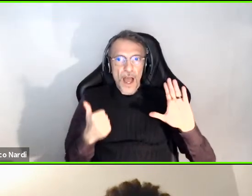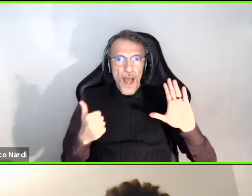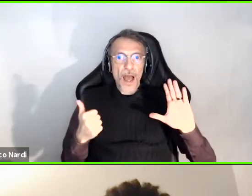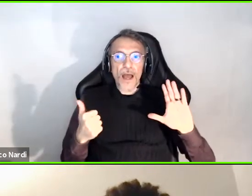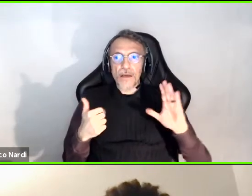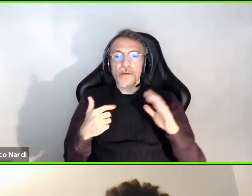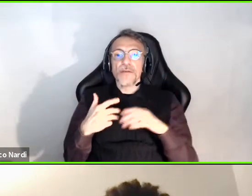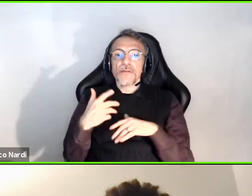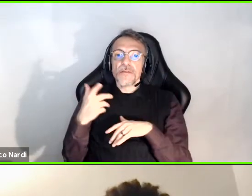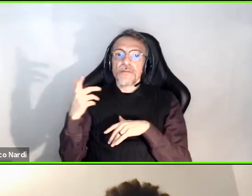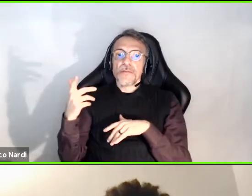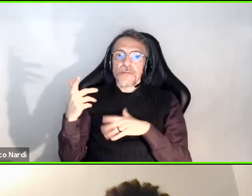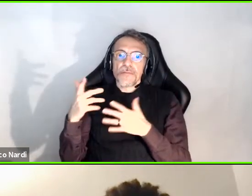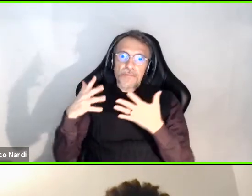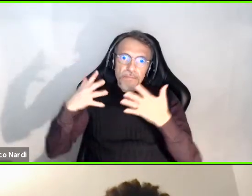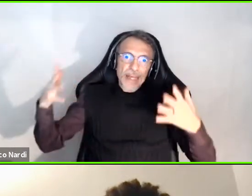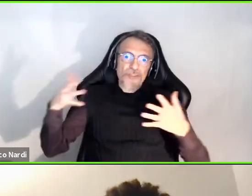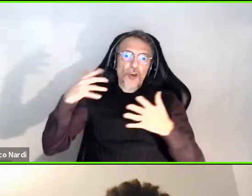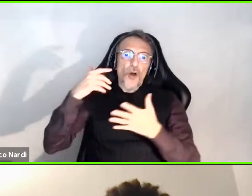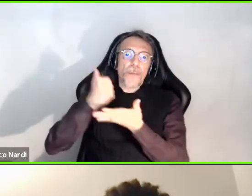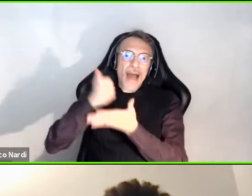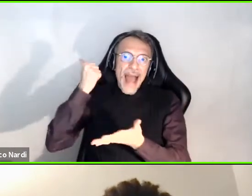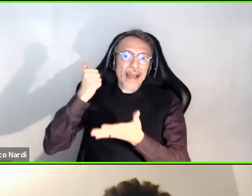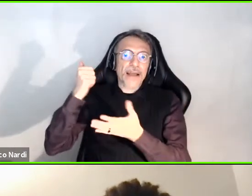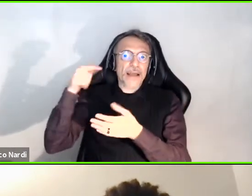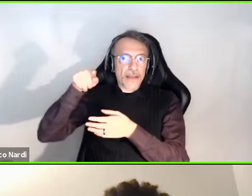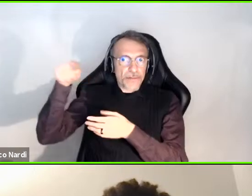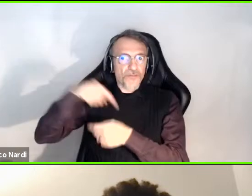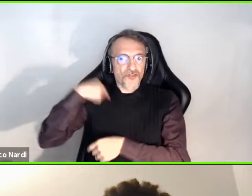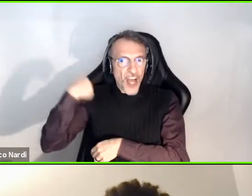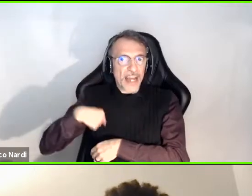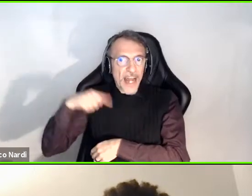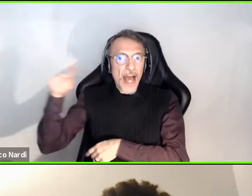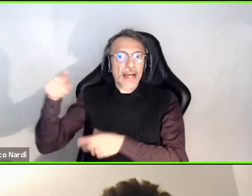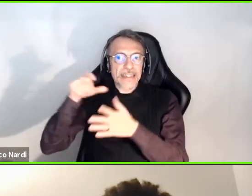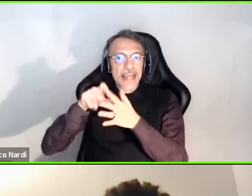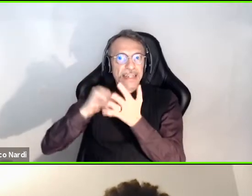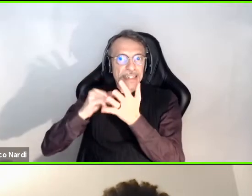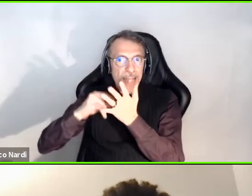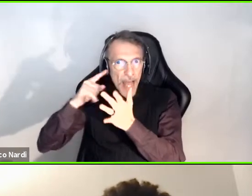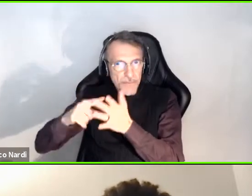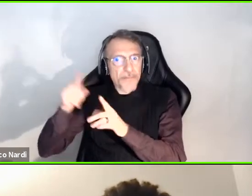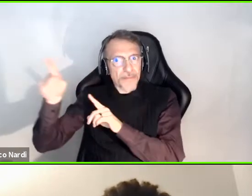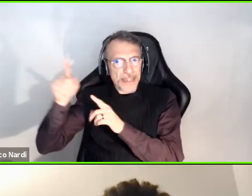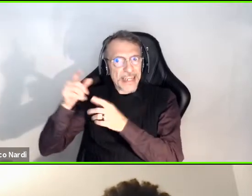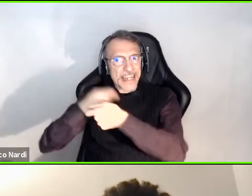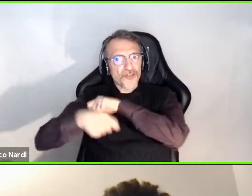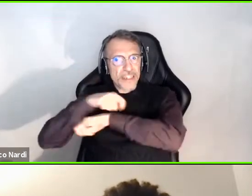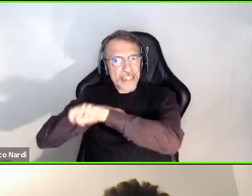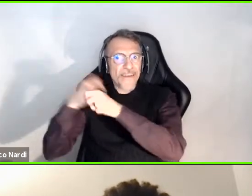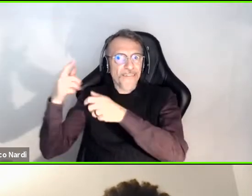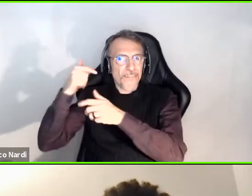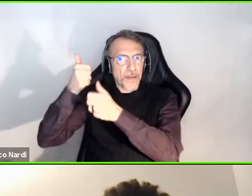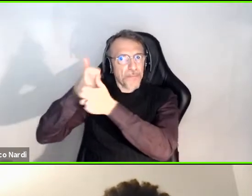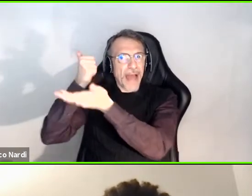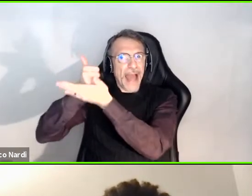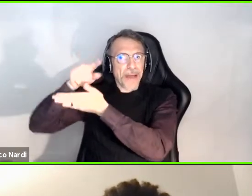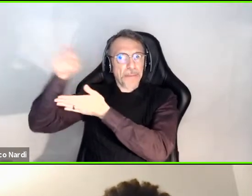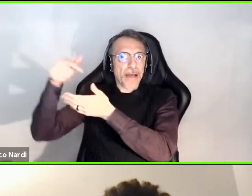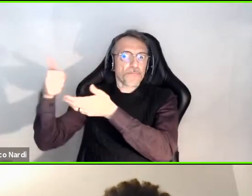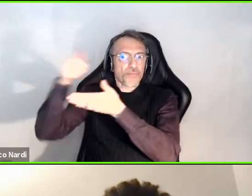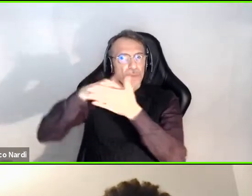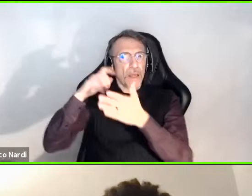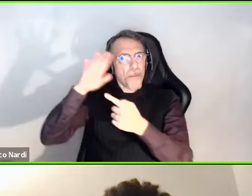major banks in China have joined the DSSI initiative. These are very important, I think,